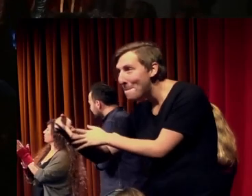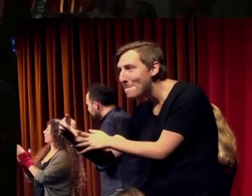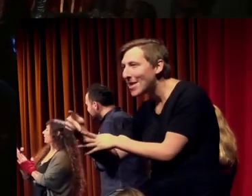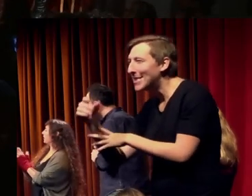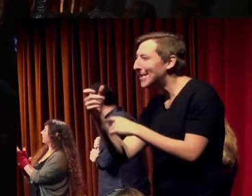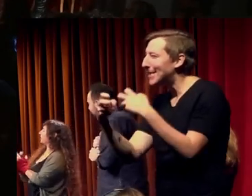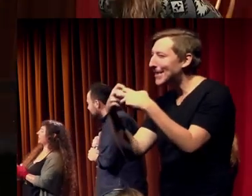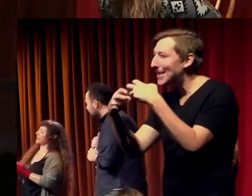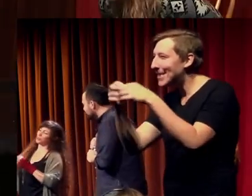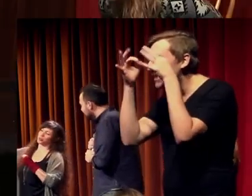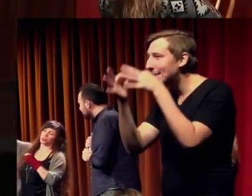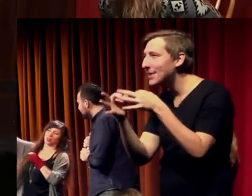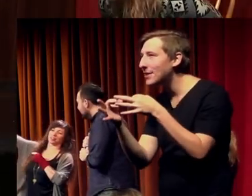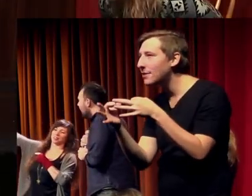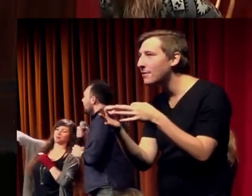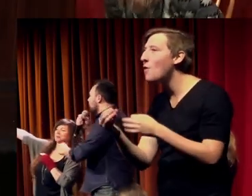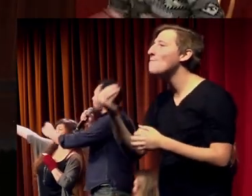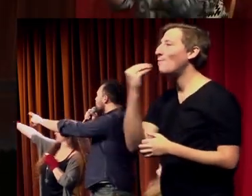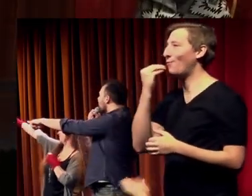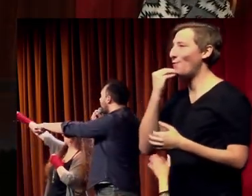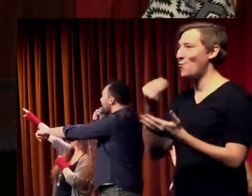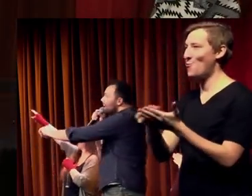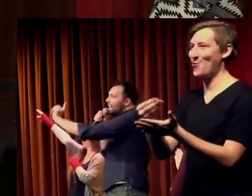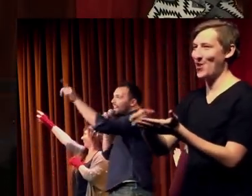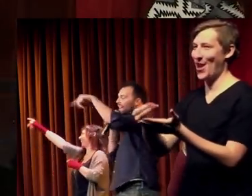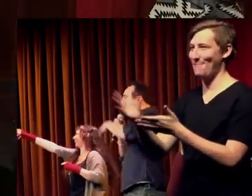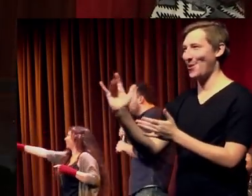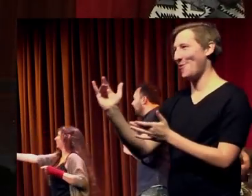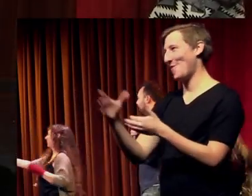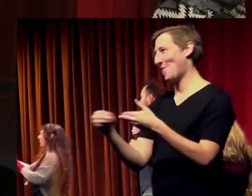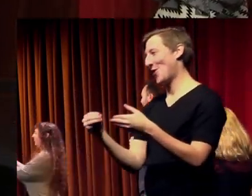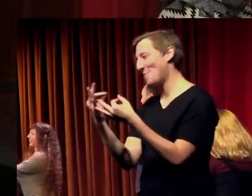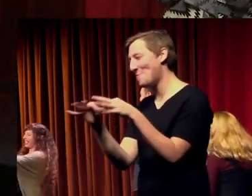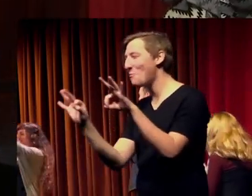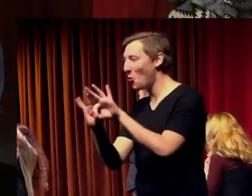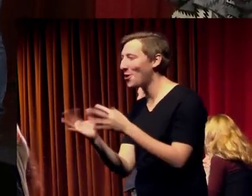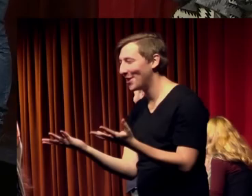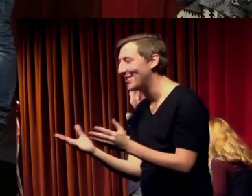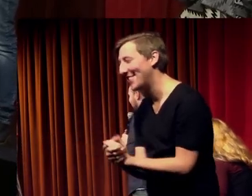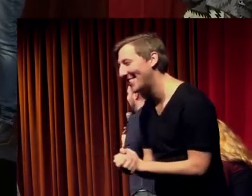difficult decision, but at the end of the day, grocery outlet. Yeah!